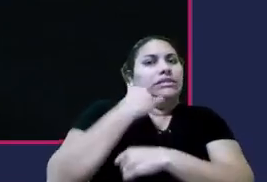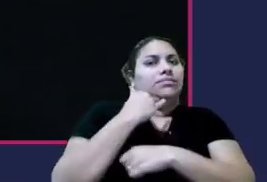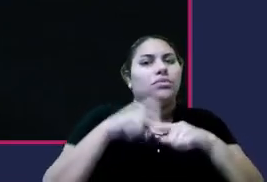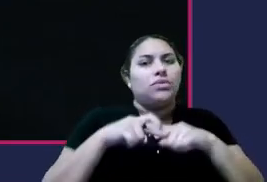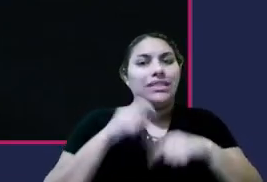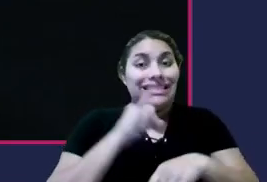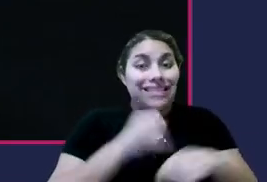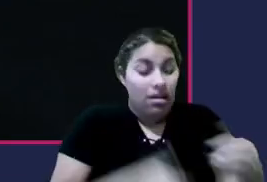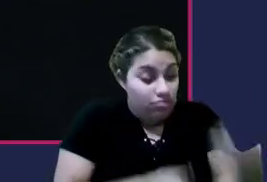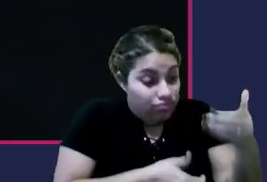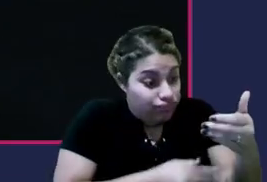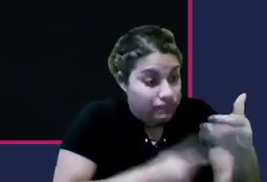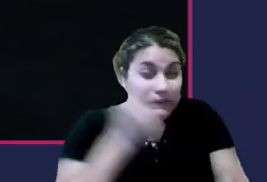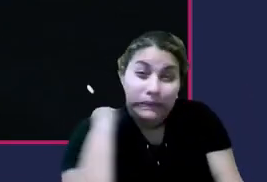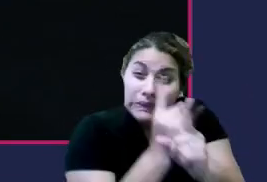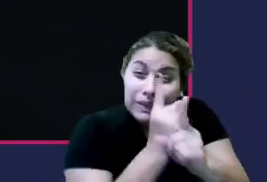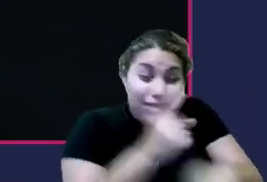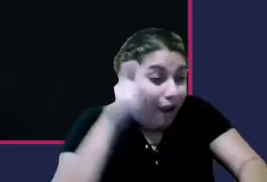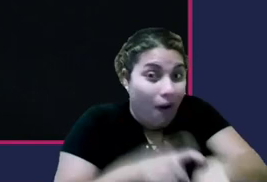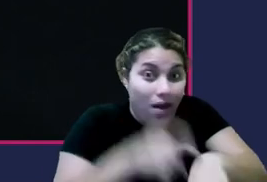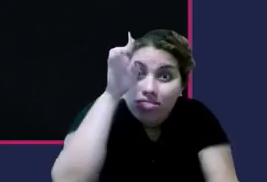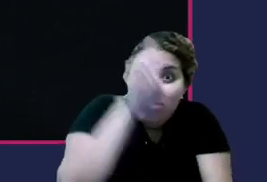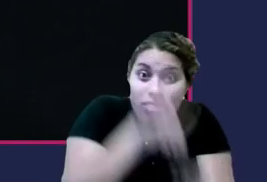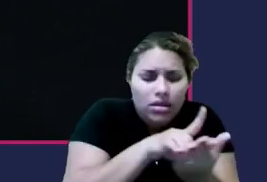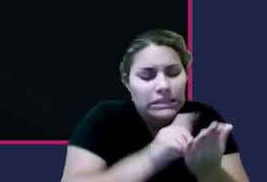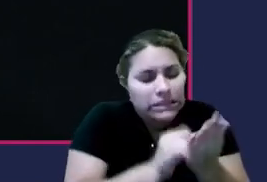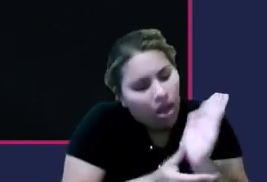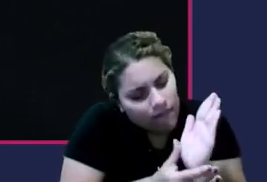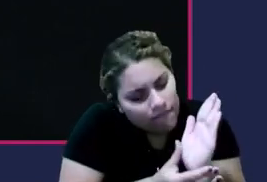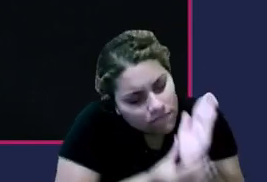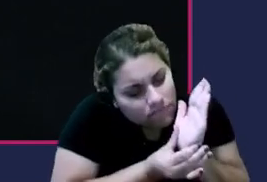as soon as those diseases are detected.